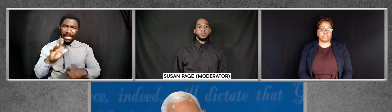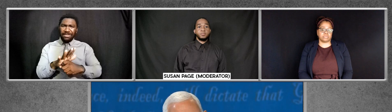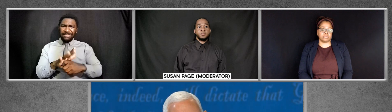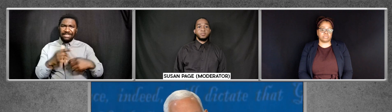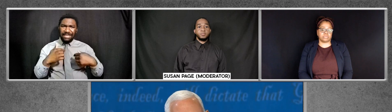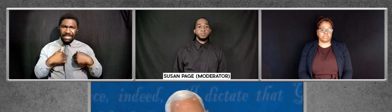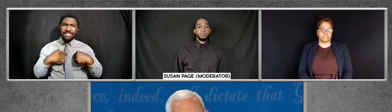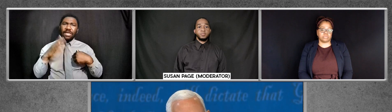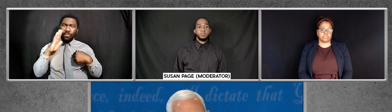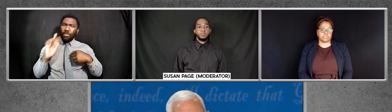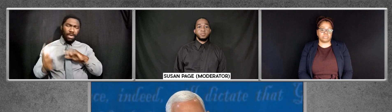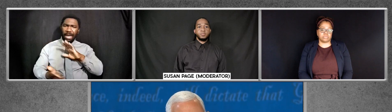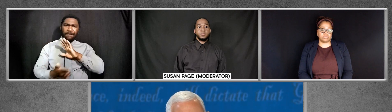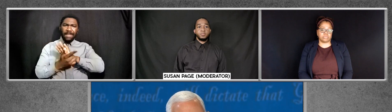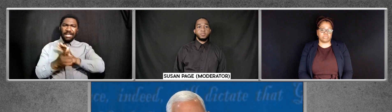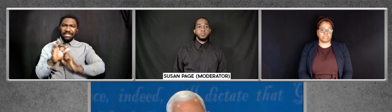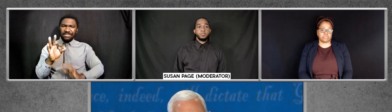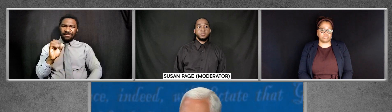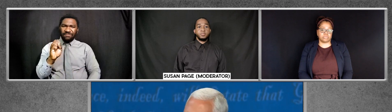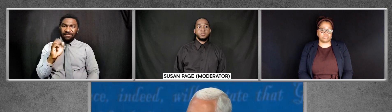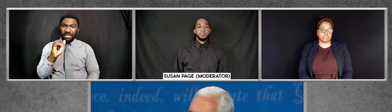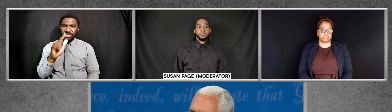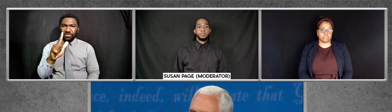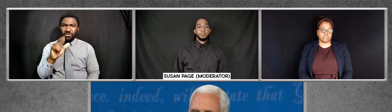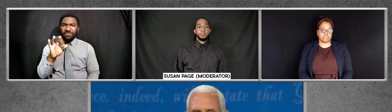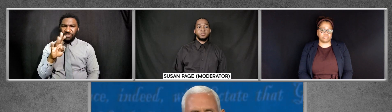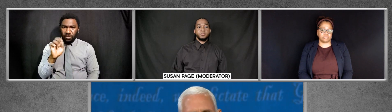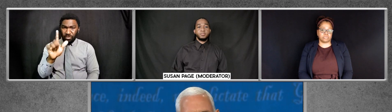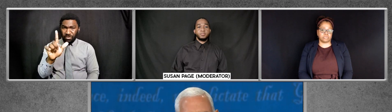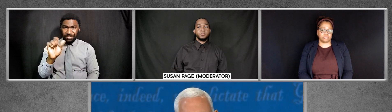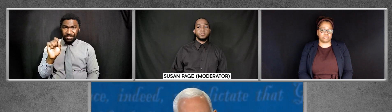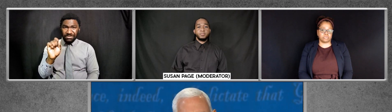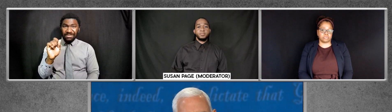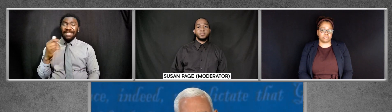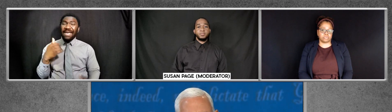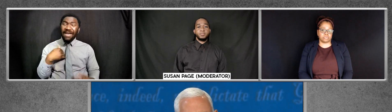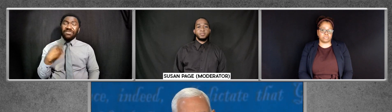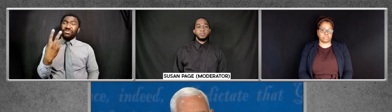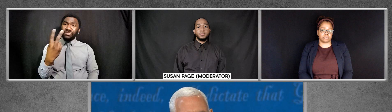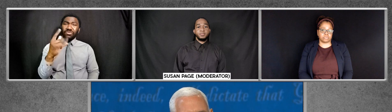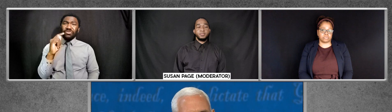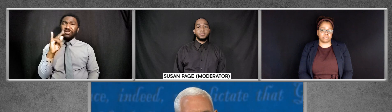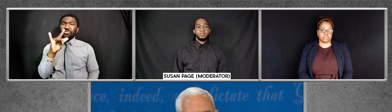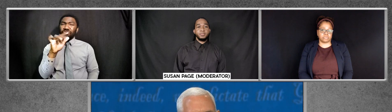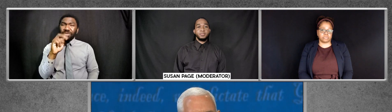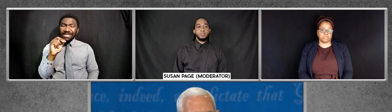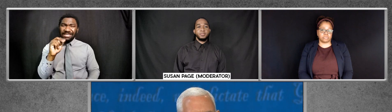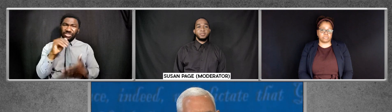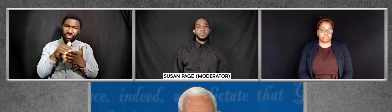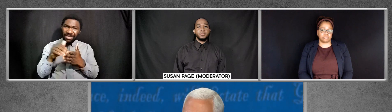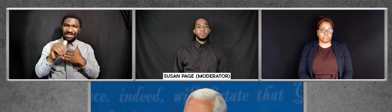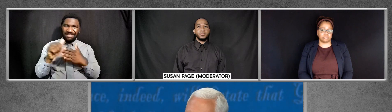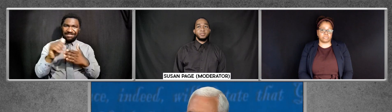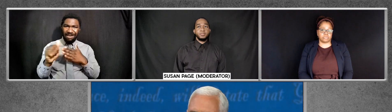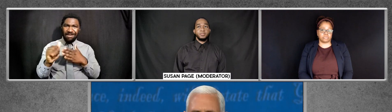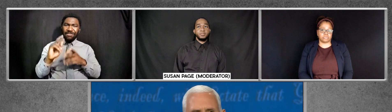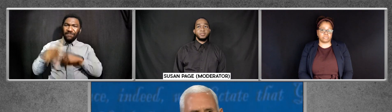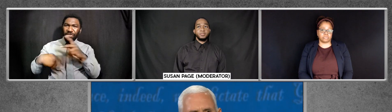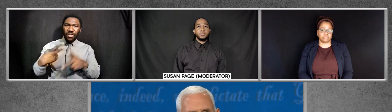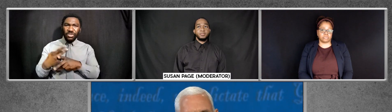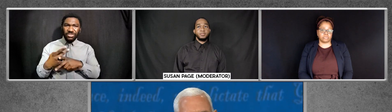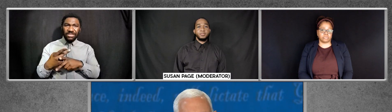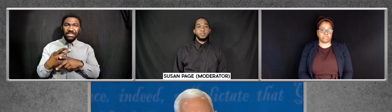that we will abolish fossil fuels. They have a $2 trillion version of the Green New Deal, Susan, that your newspaper, USA Today, said